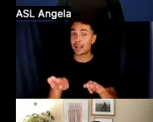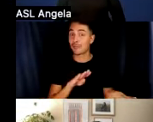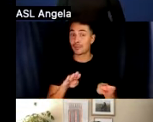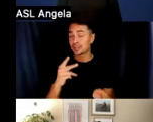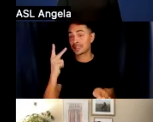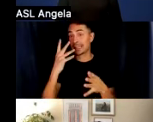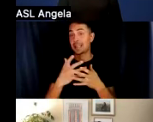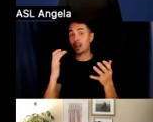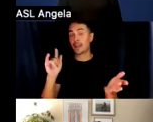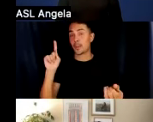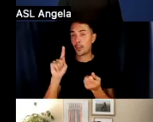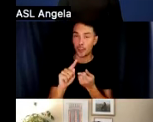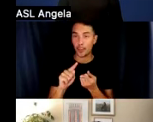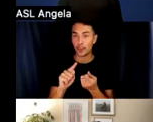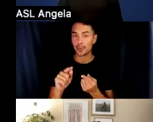that minimizing.